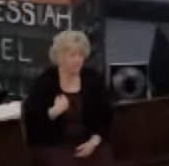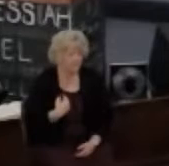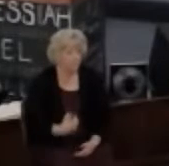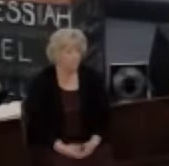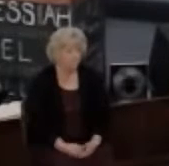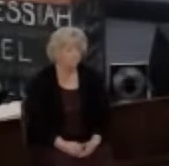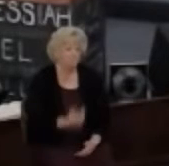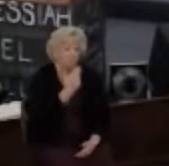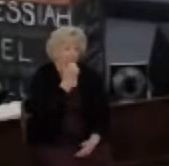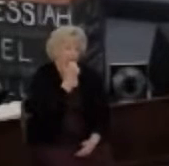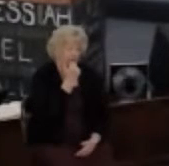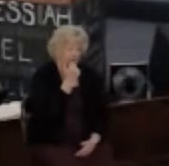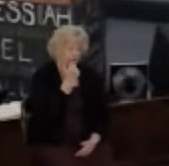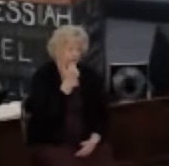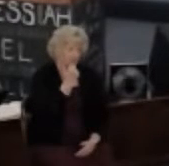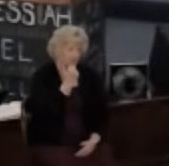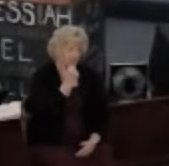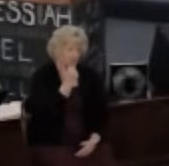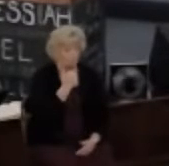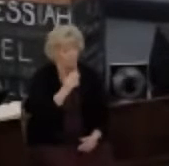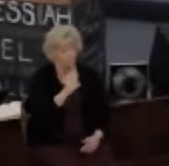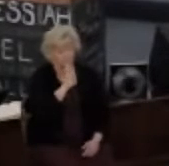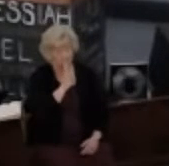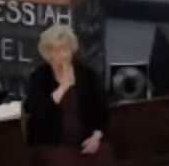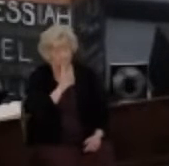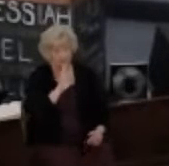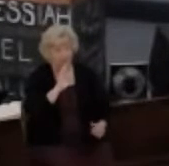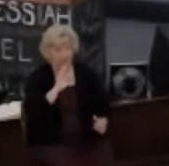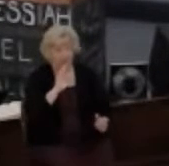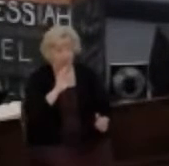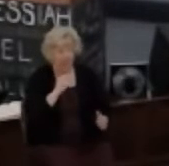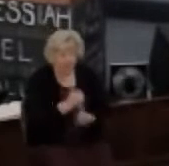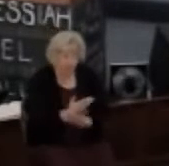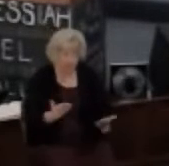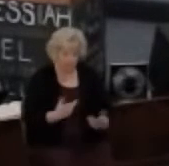It's funny how we don't have a problem talking about anything else.